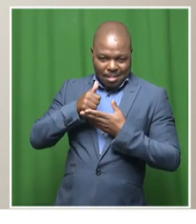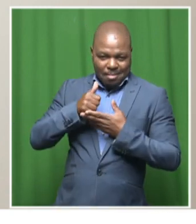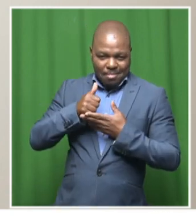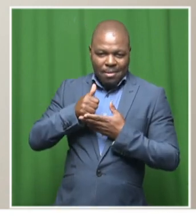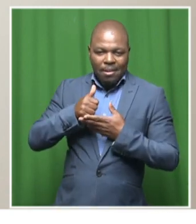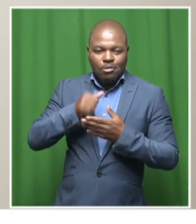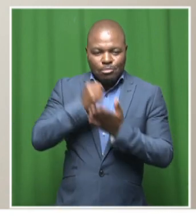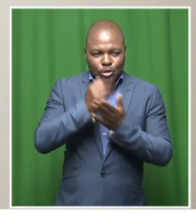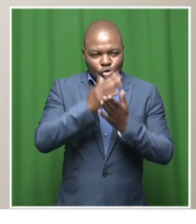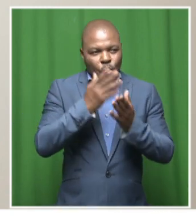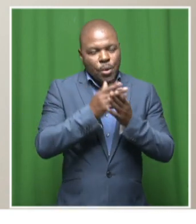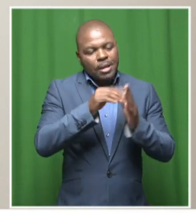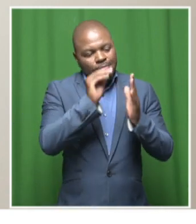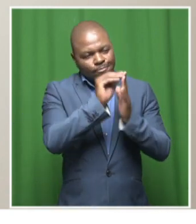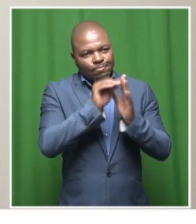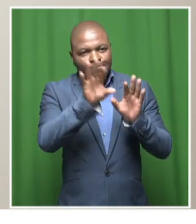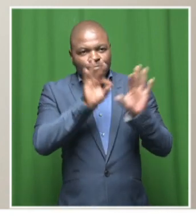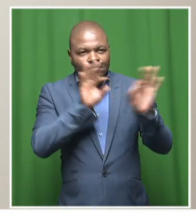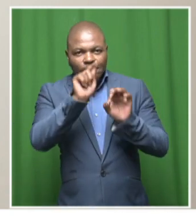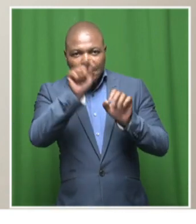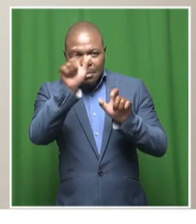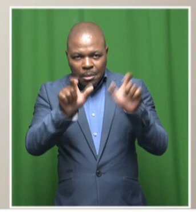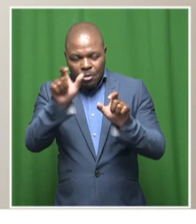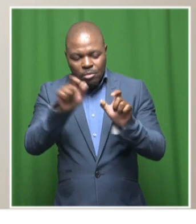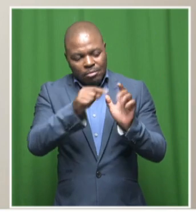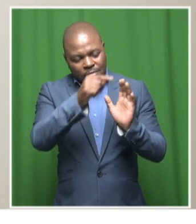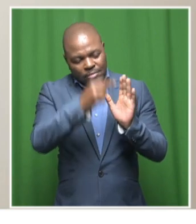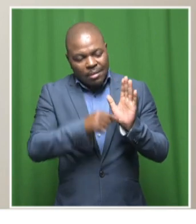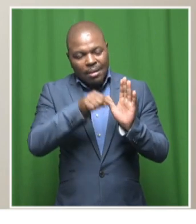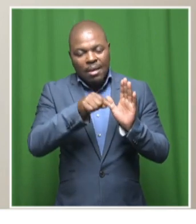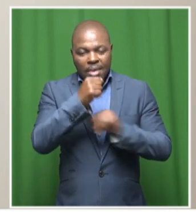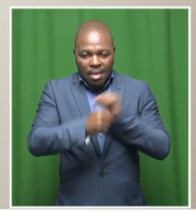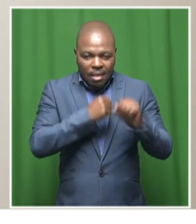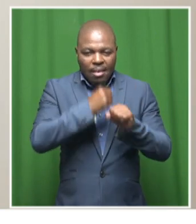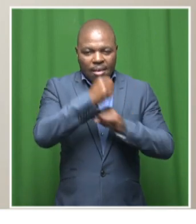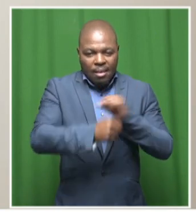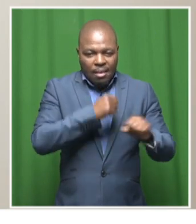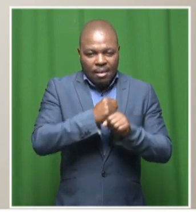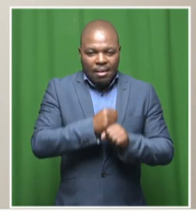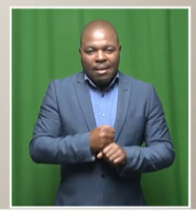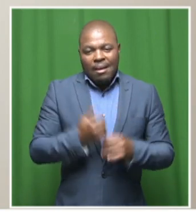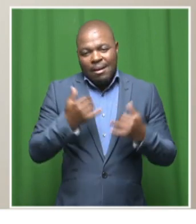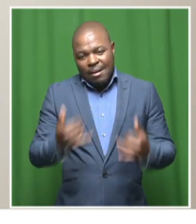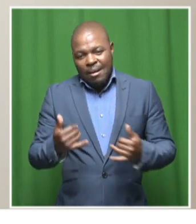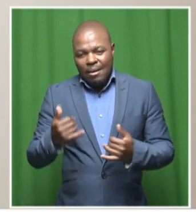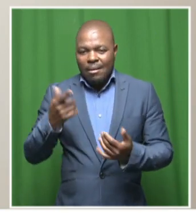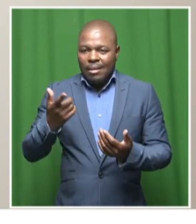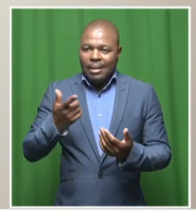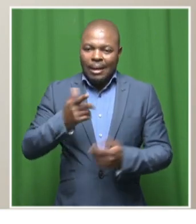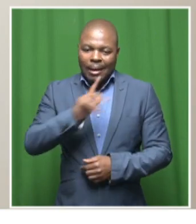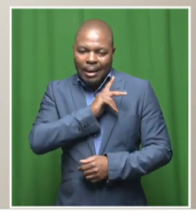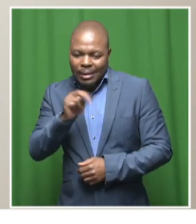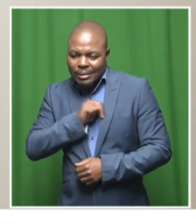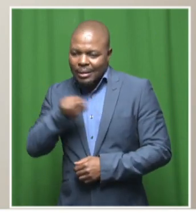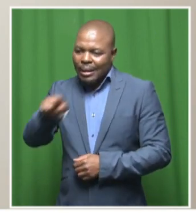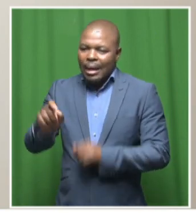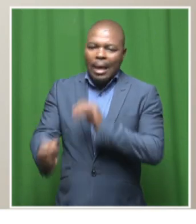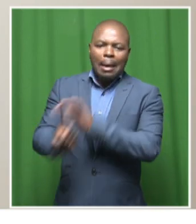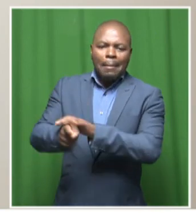this lineup and putting the event that's happening every year. So them having to assist in the KZN floods has